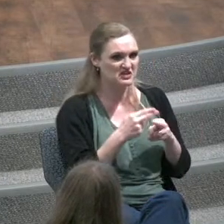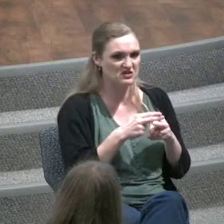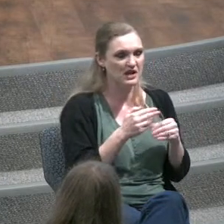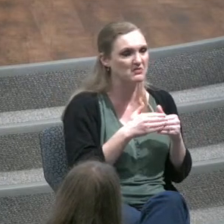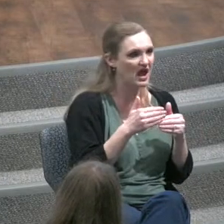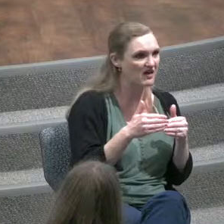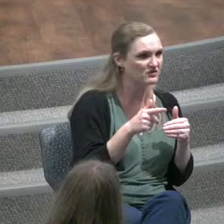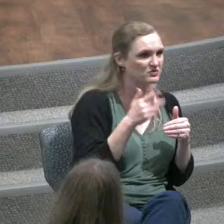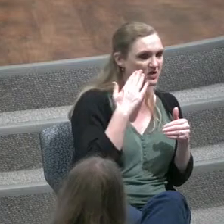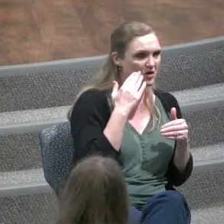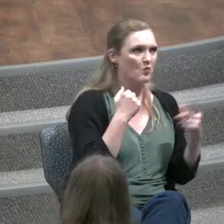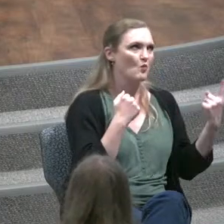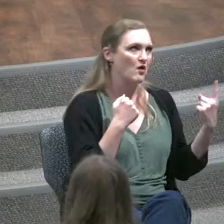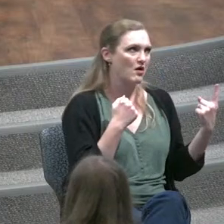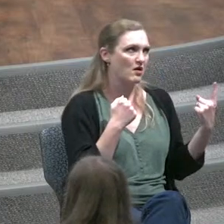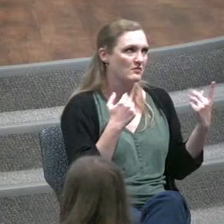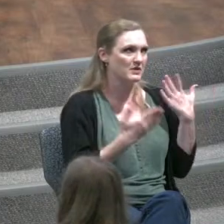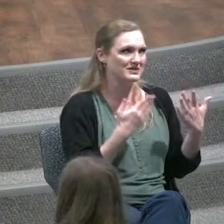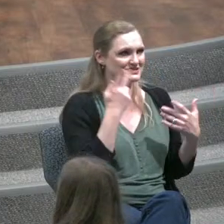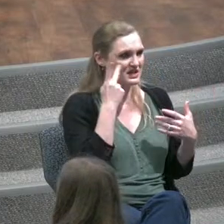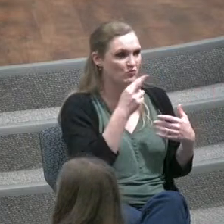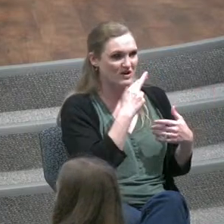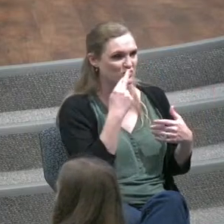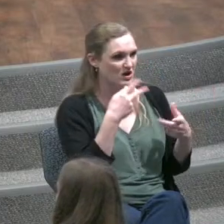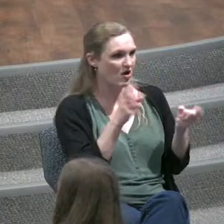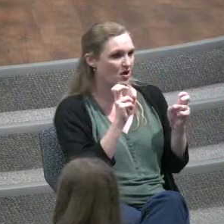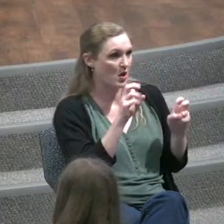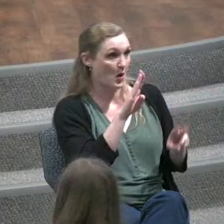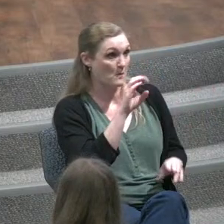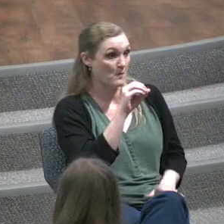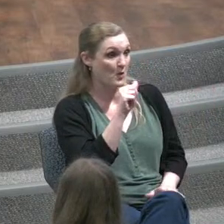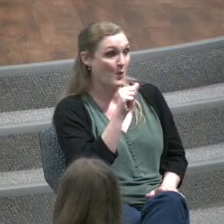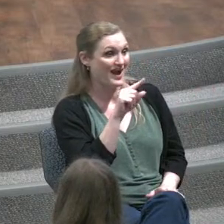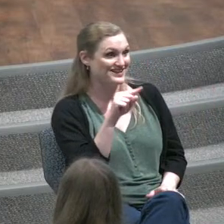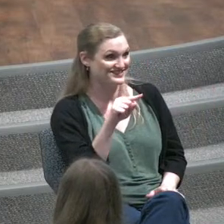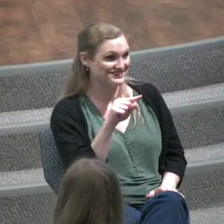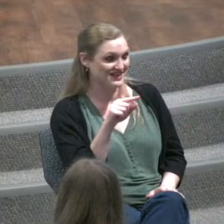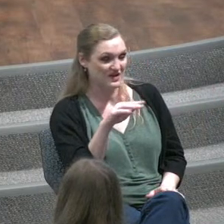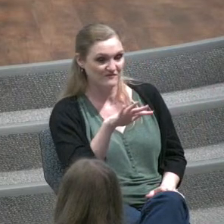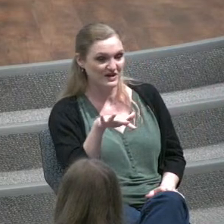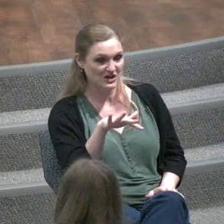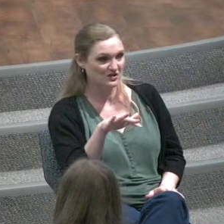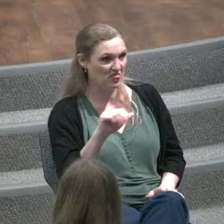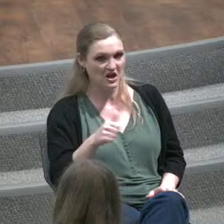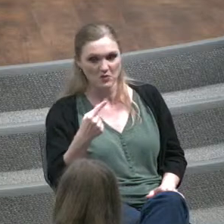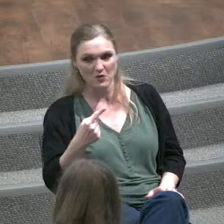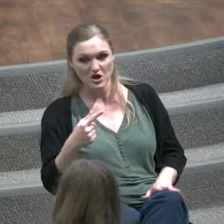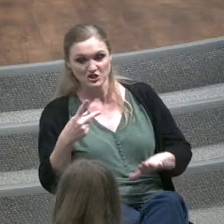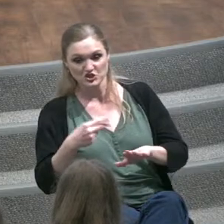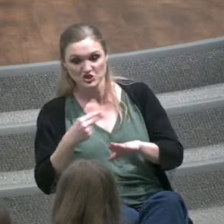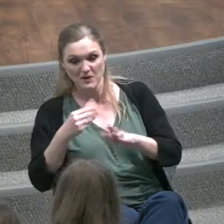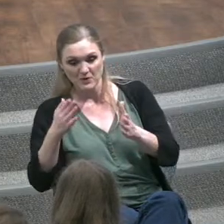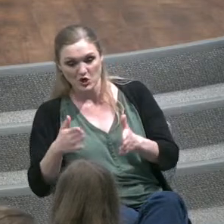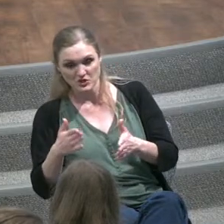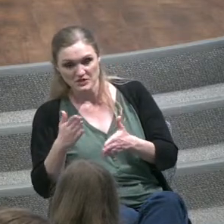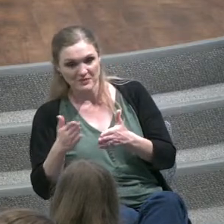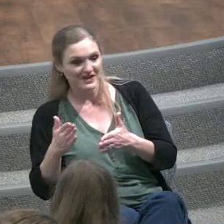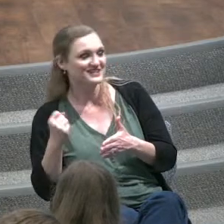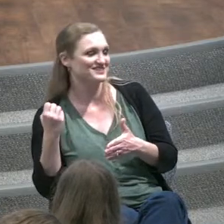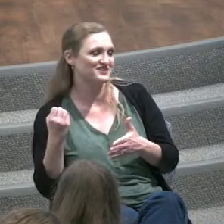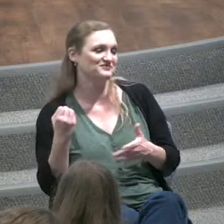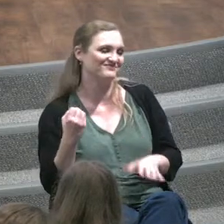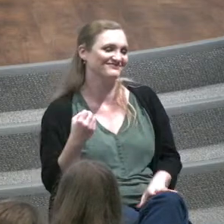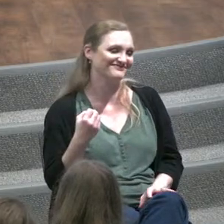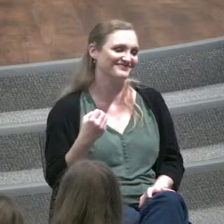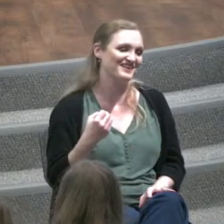named after, one, you might see a restaurant that's called Boaz's Field, and then something else that shepherds something else. And so they're really